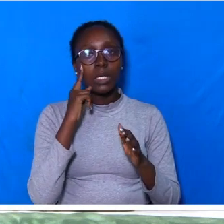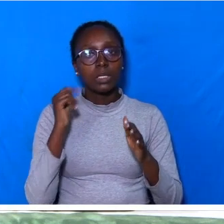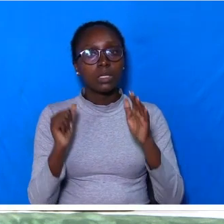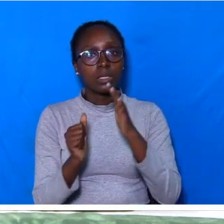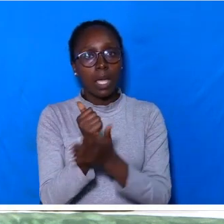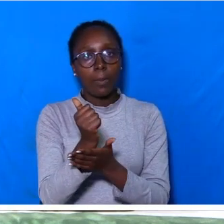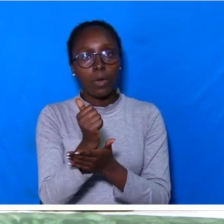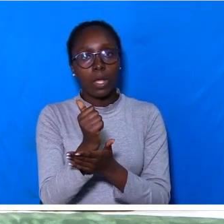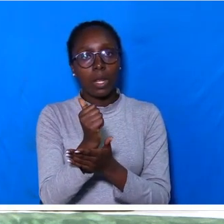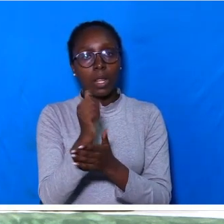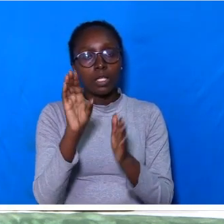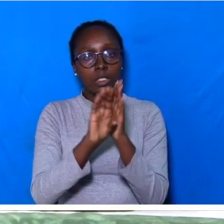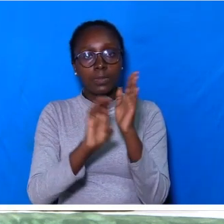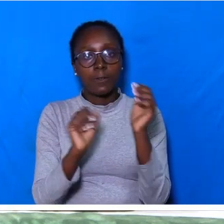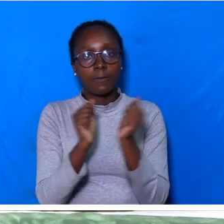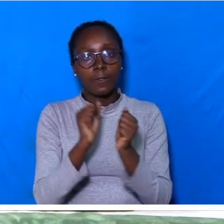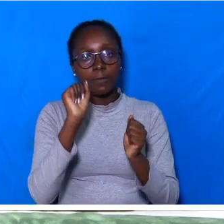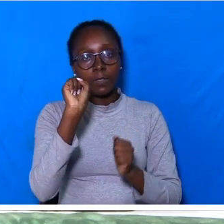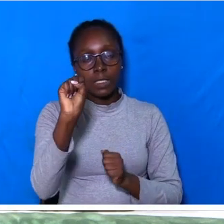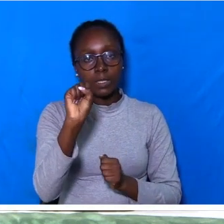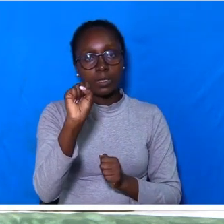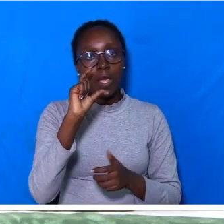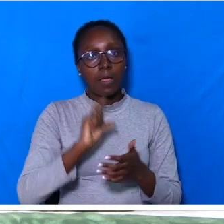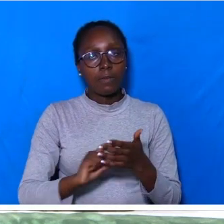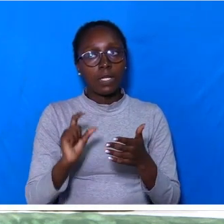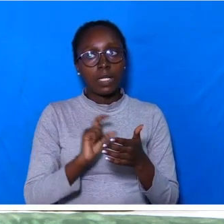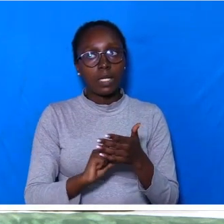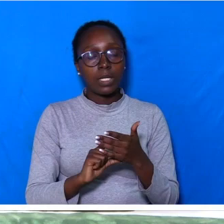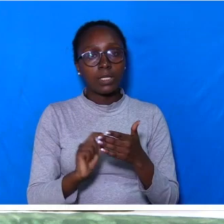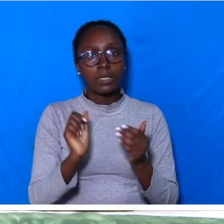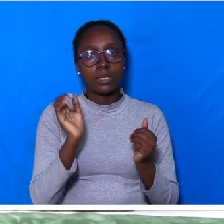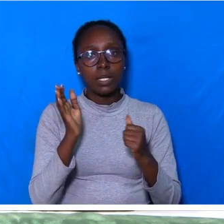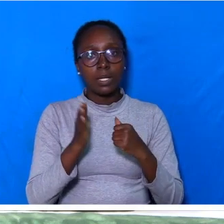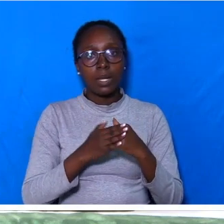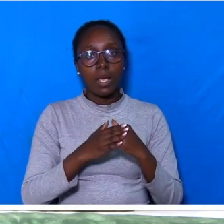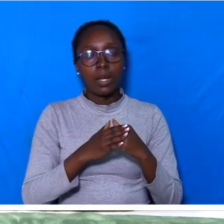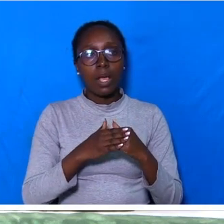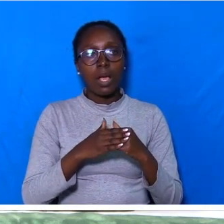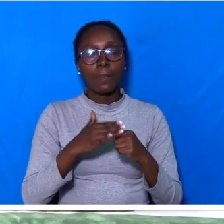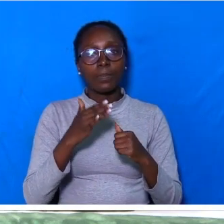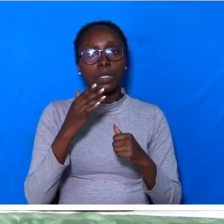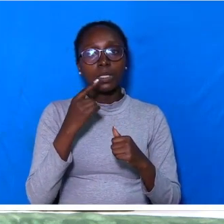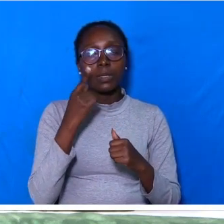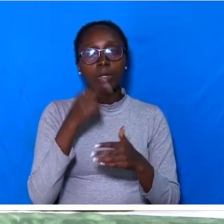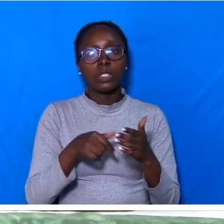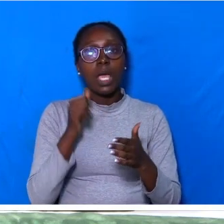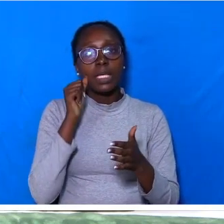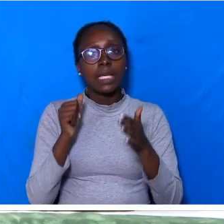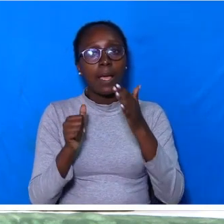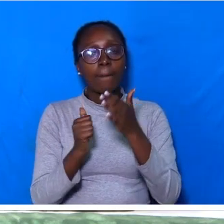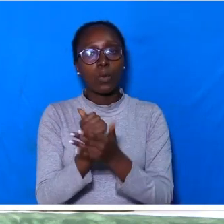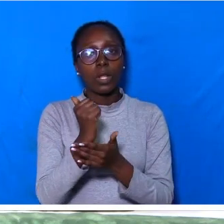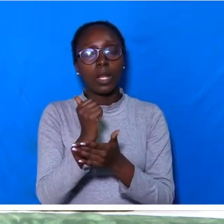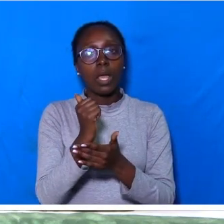the Bible says, so Samuel took the horn of oil and anointed him, that is David, in the presence of